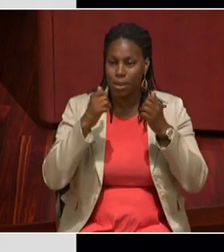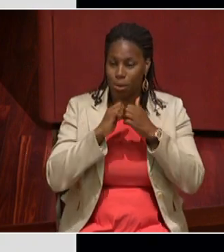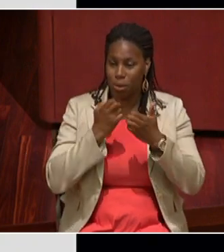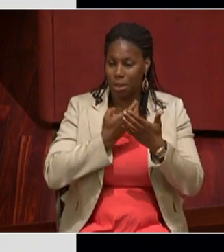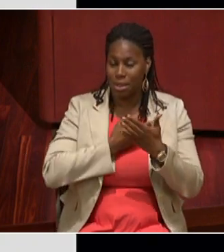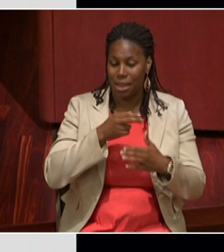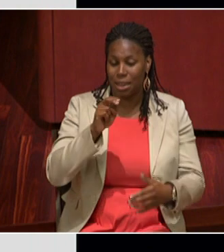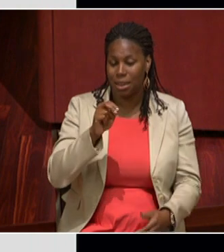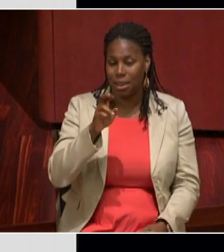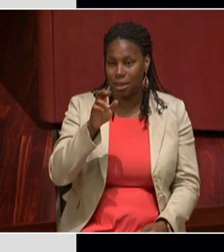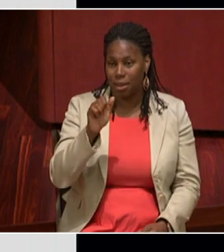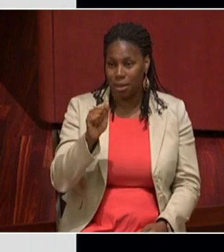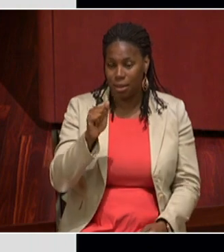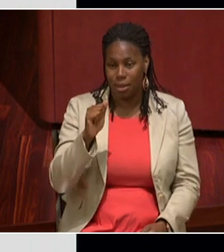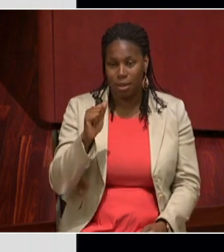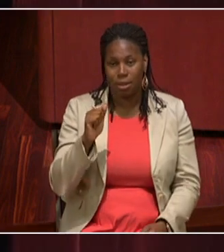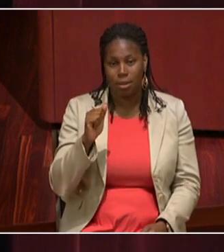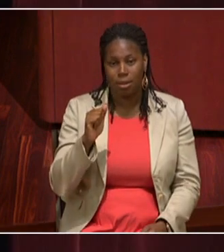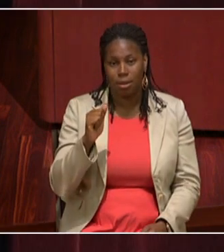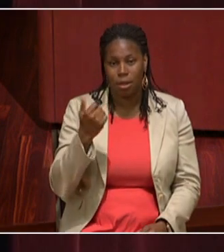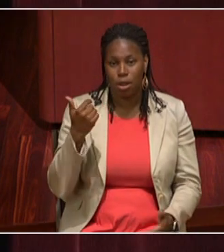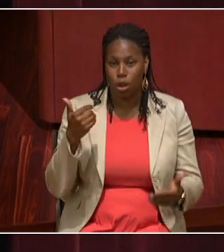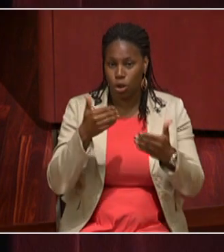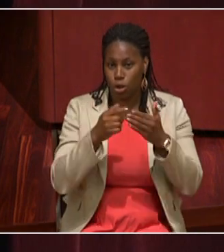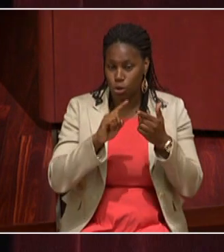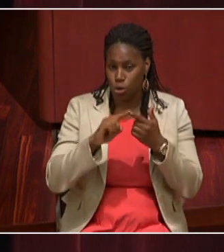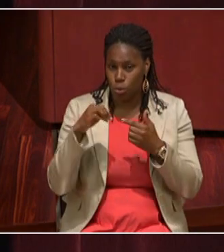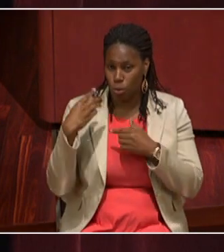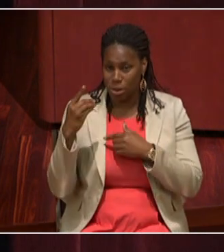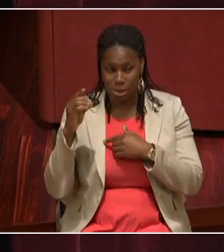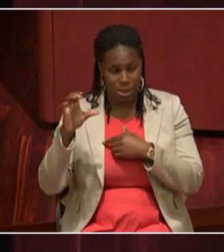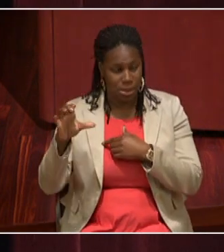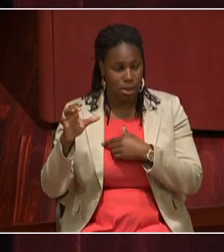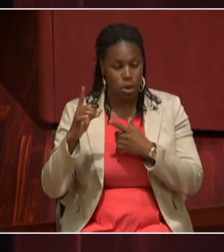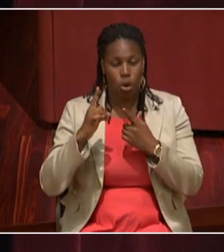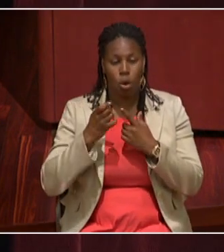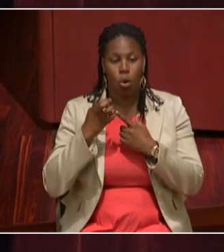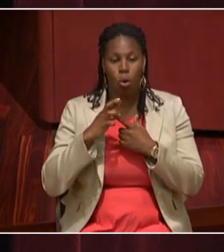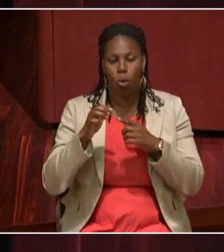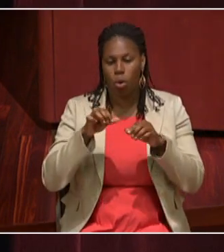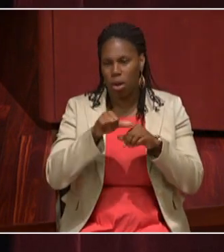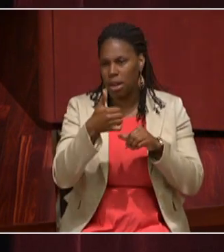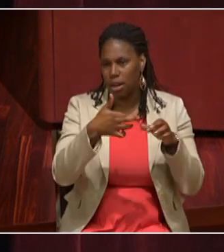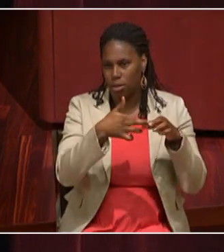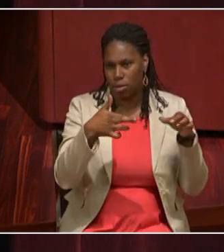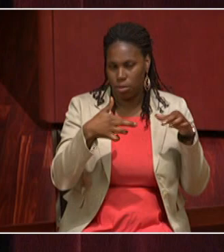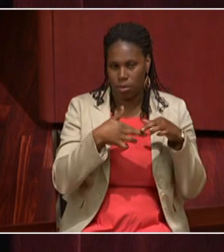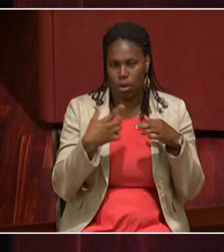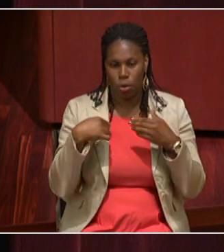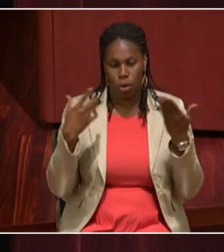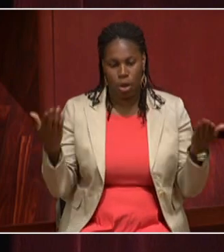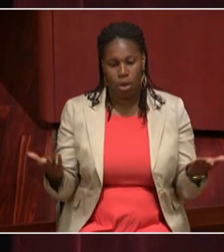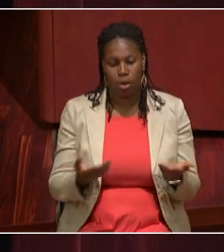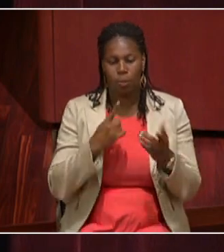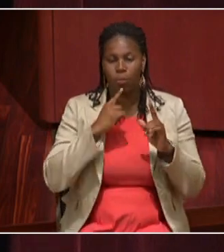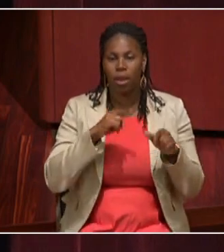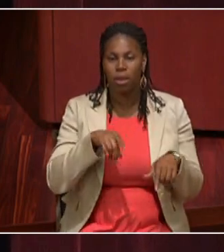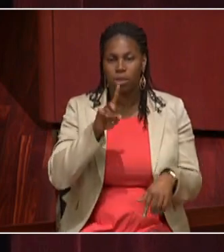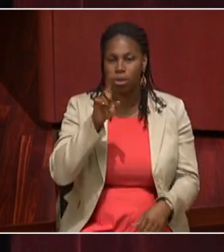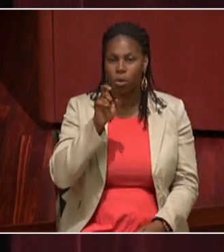Archives, whether you're close to DC or if you want to visit us at one of our regions. We are here to answer your